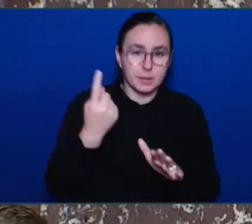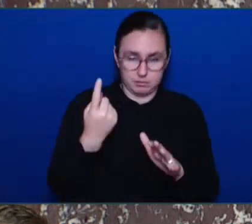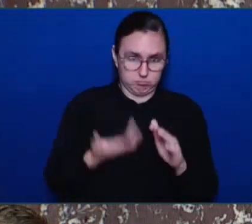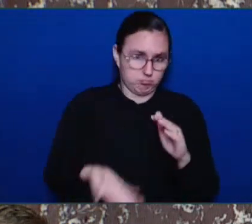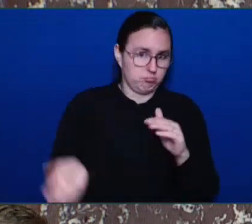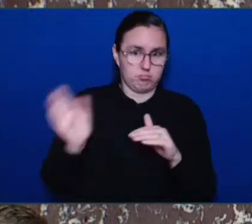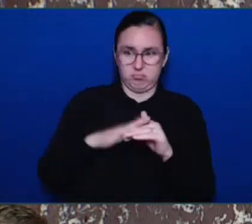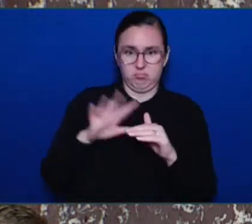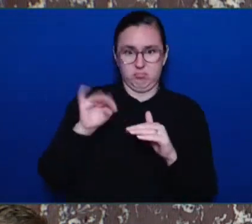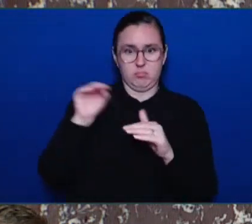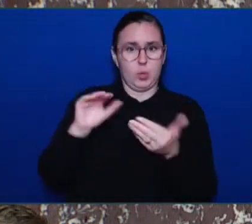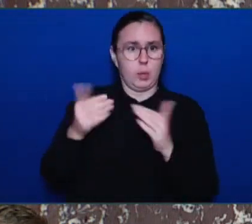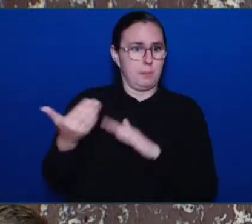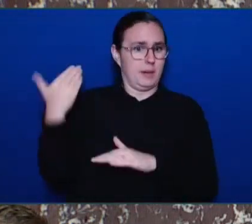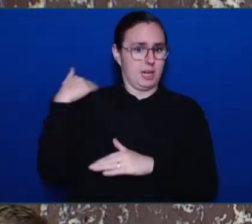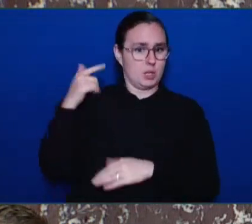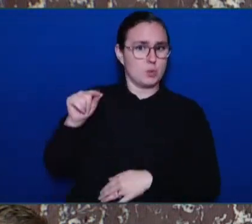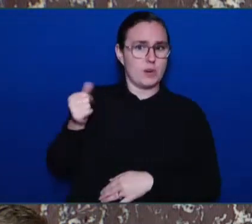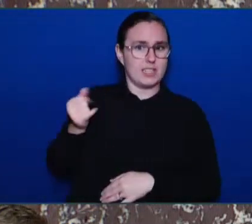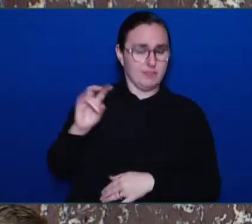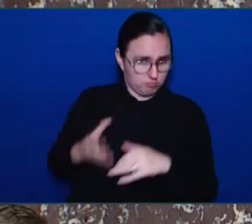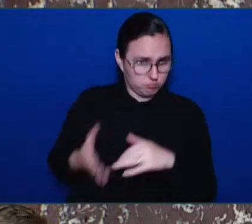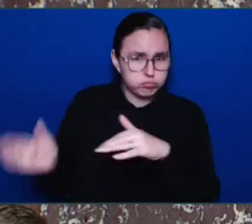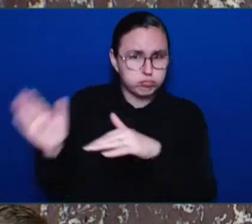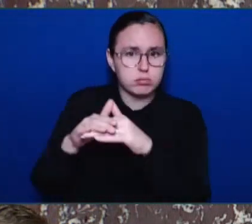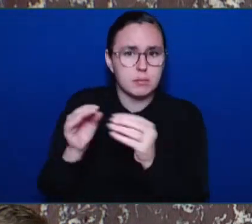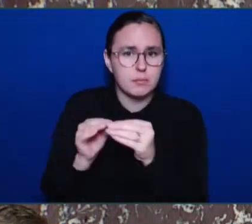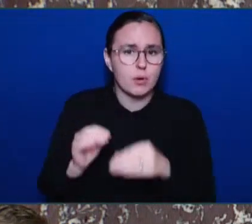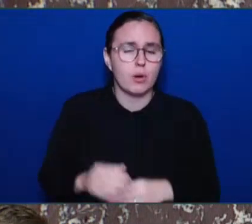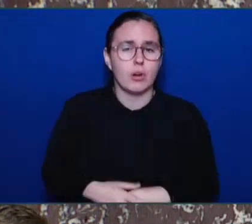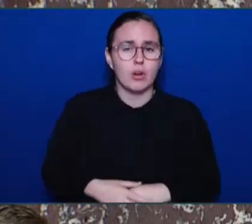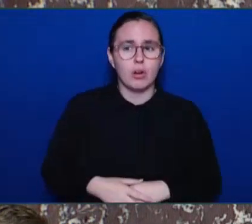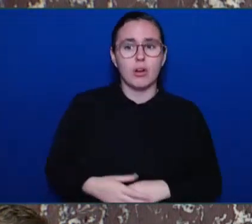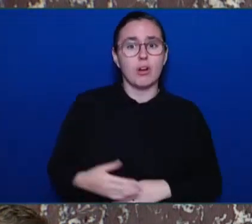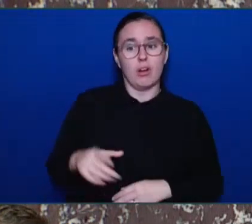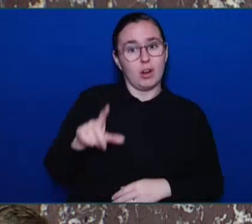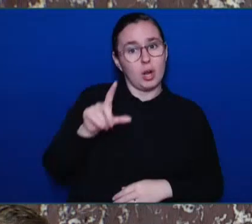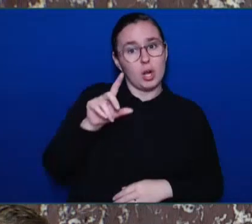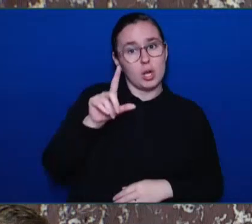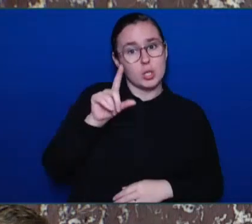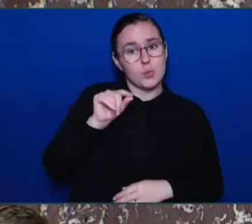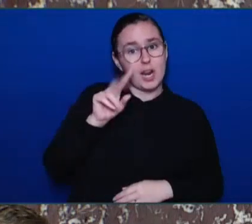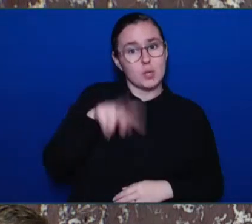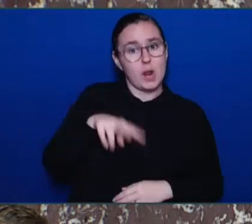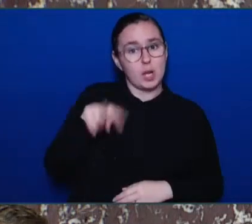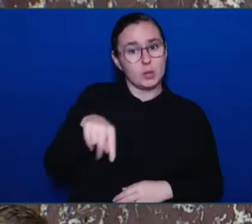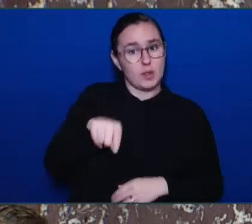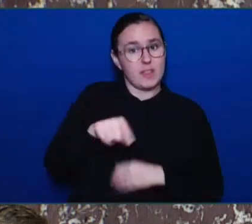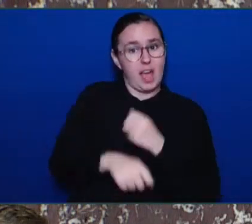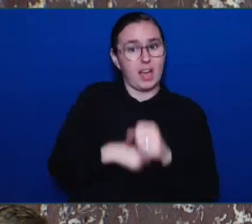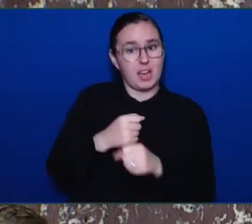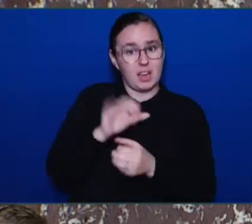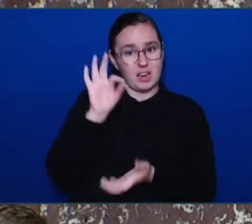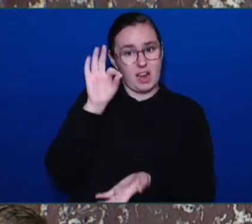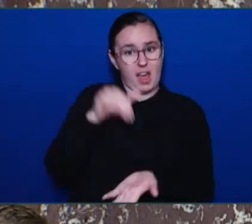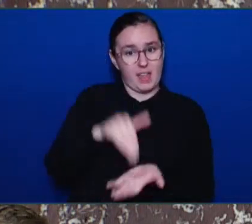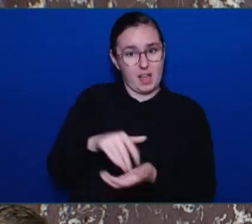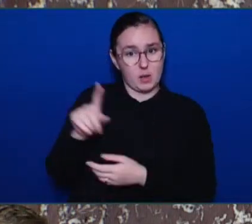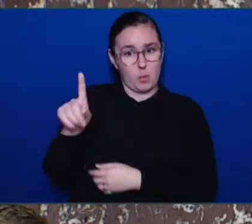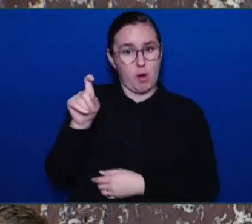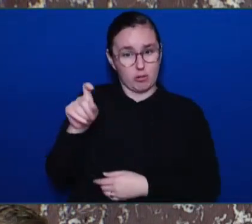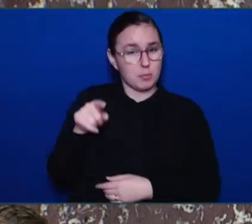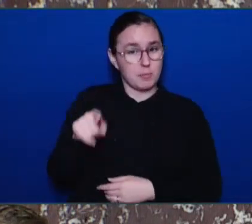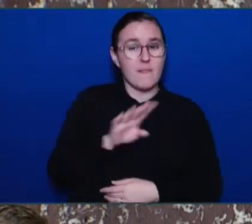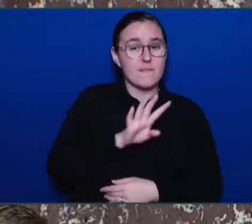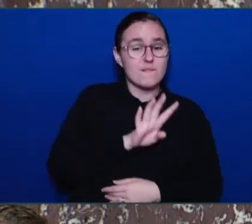over 91,000, or 49% of non-emergency calls wound up being abandoned by